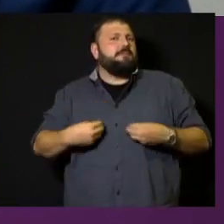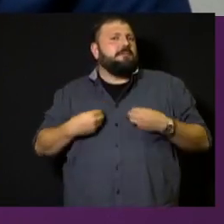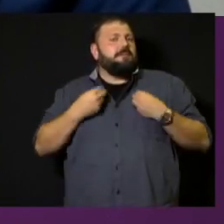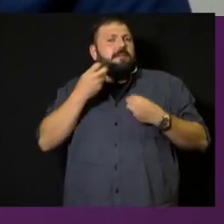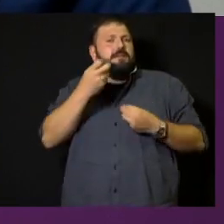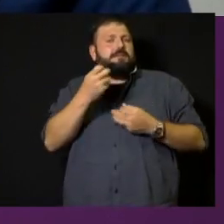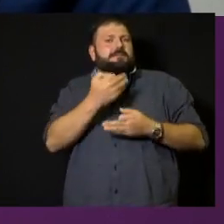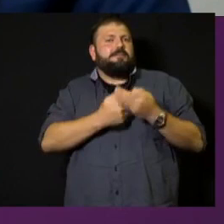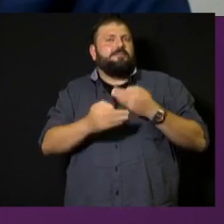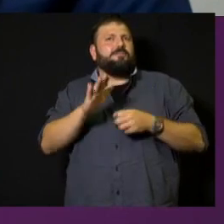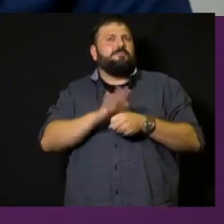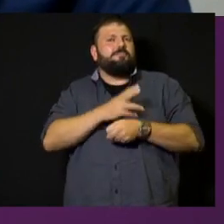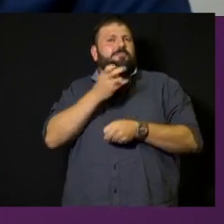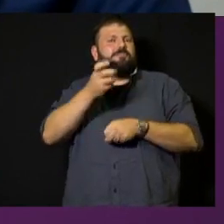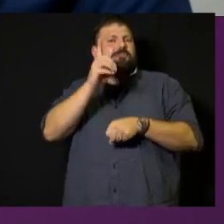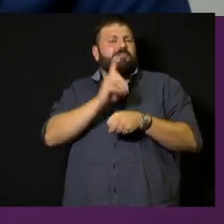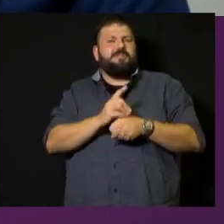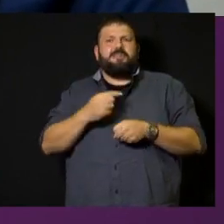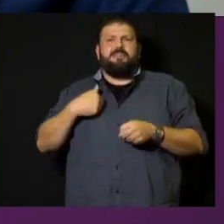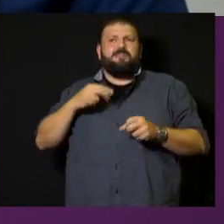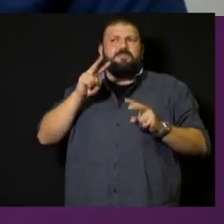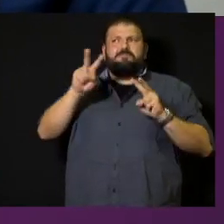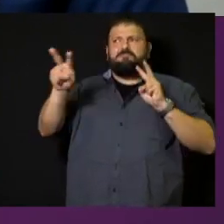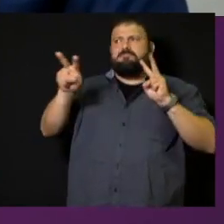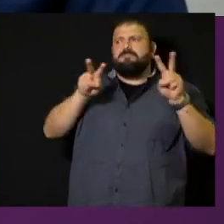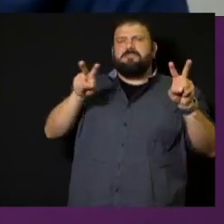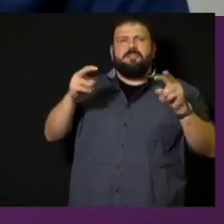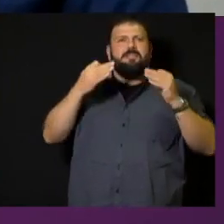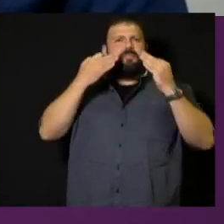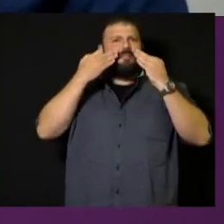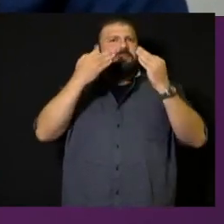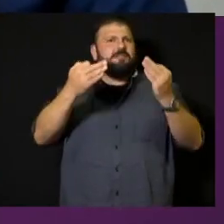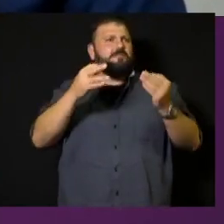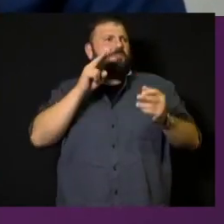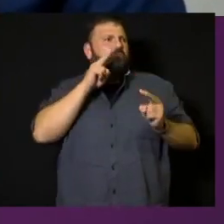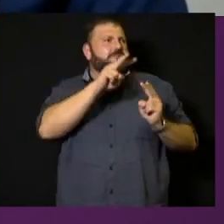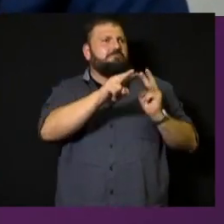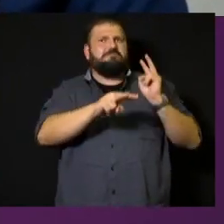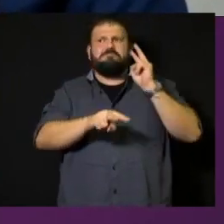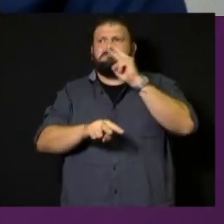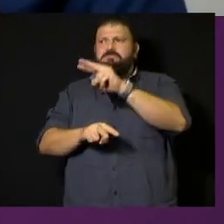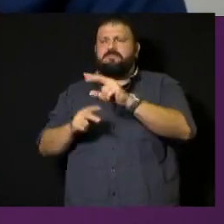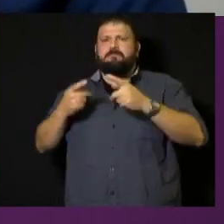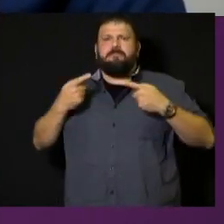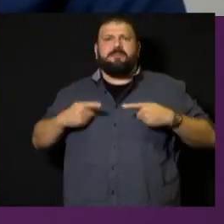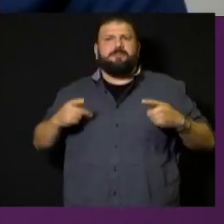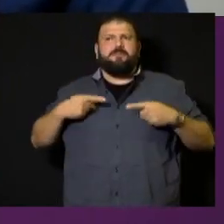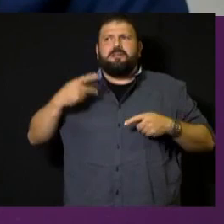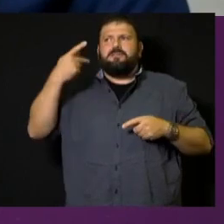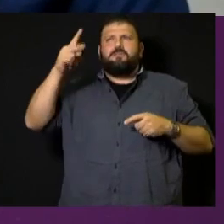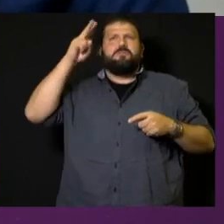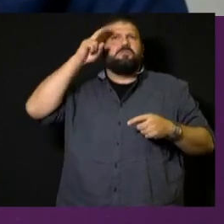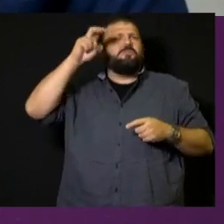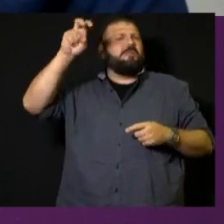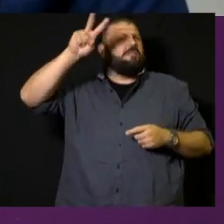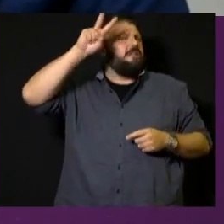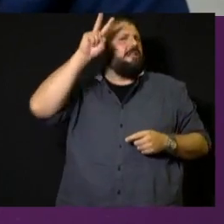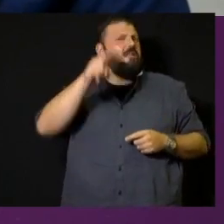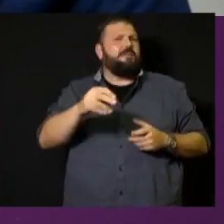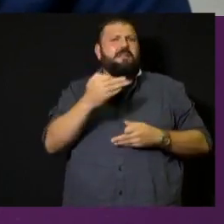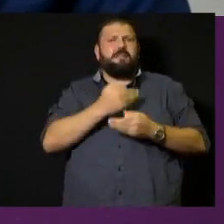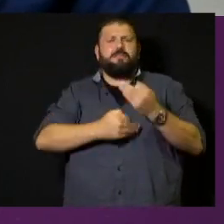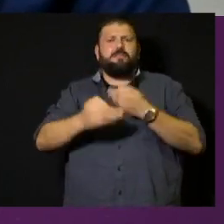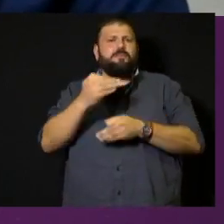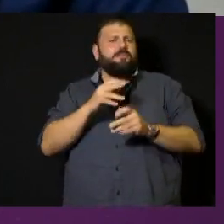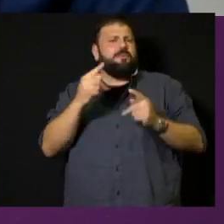My vision, because that day I was filled with hope. I heard people talking about dreams, saying dreams